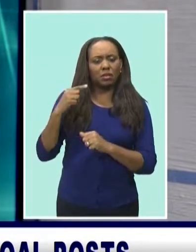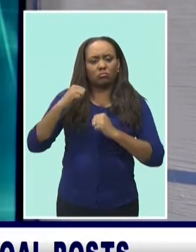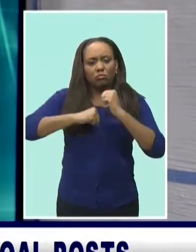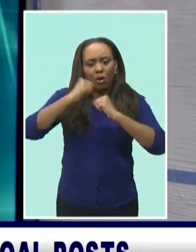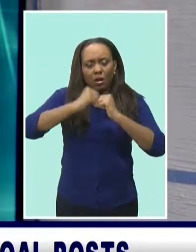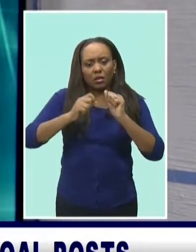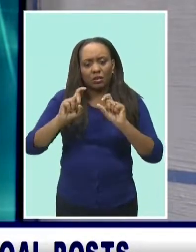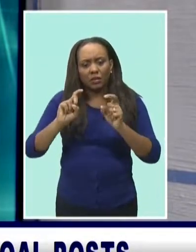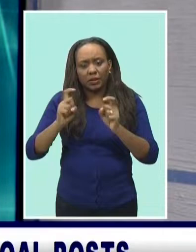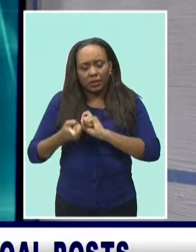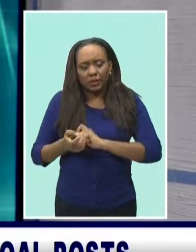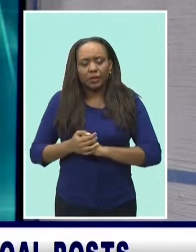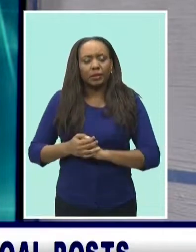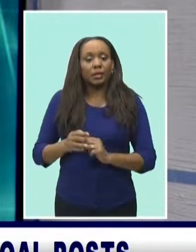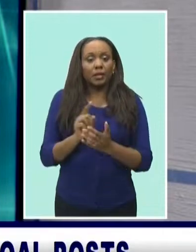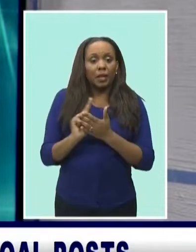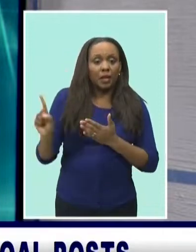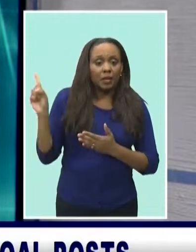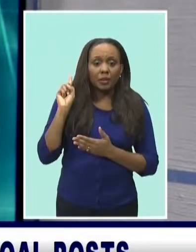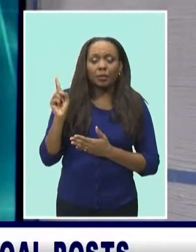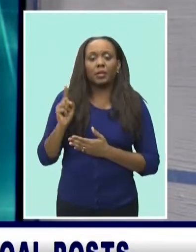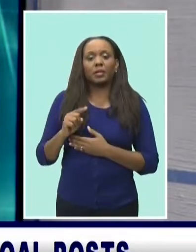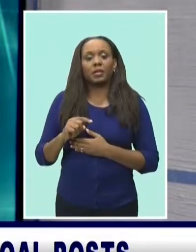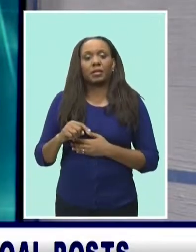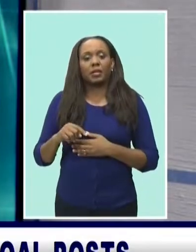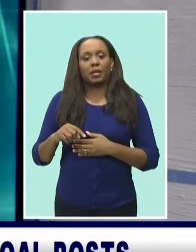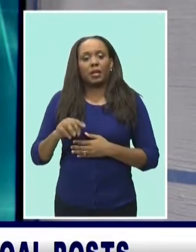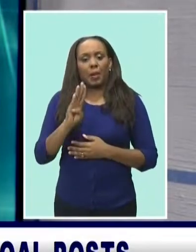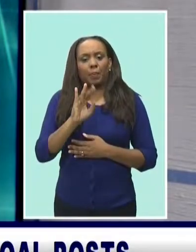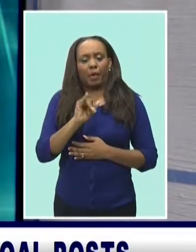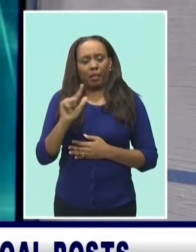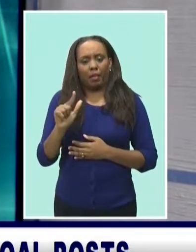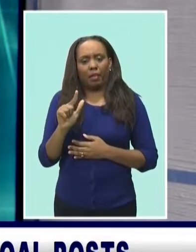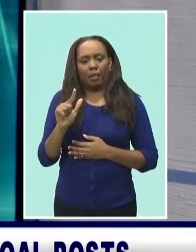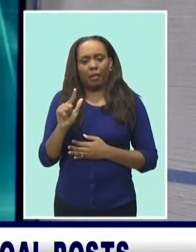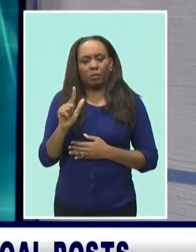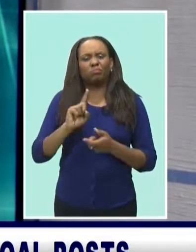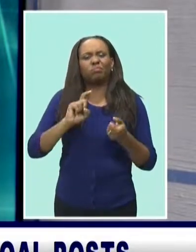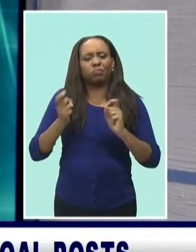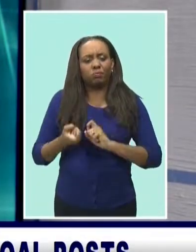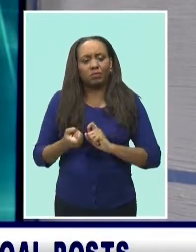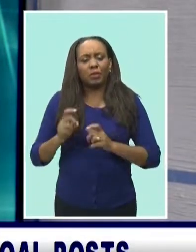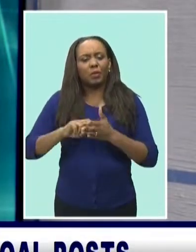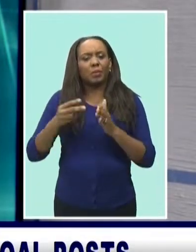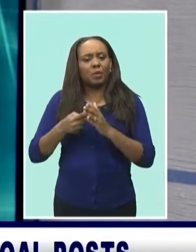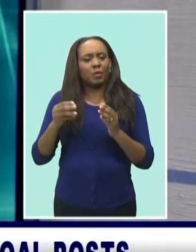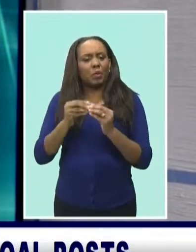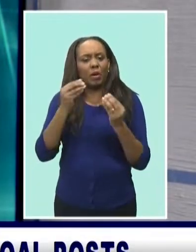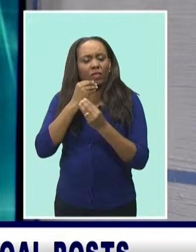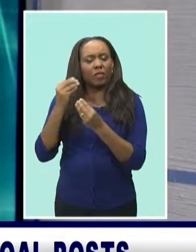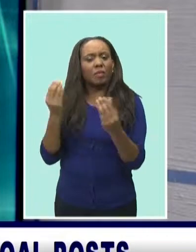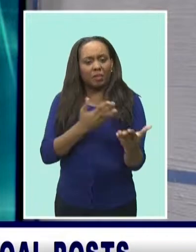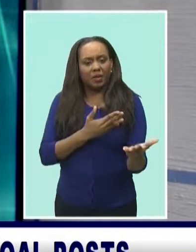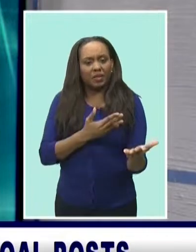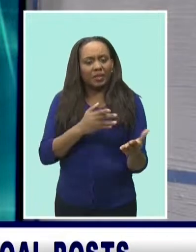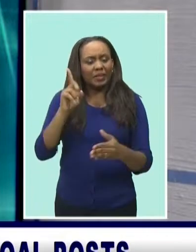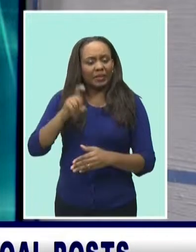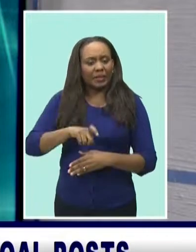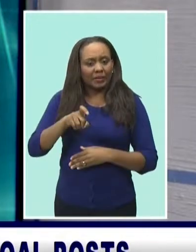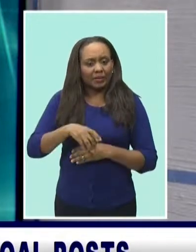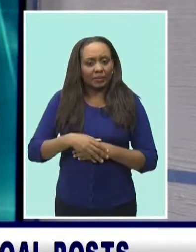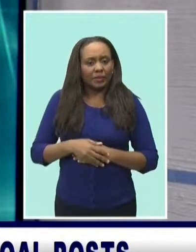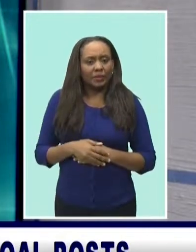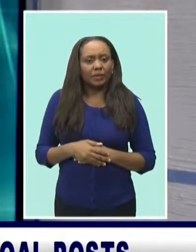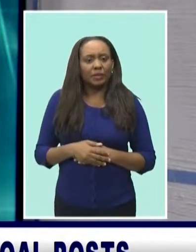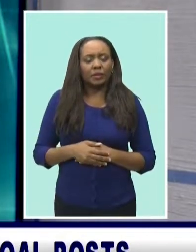several changes were made to the company's amendment bill, which now requires that more information be provided about beneficial owners. Now, members